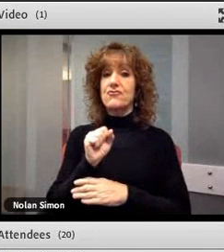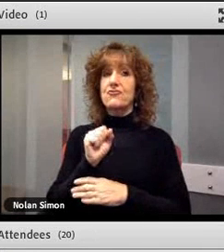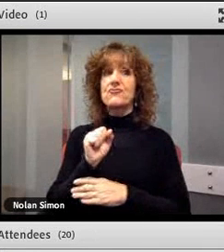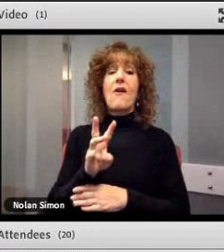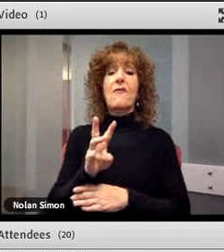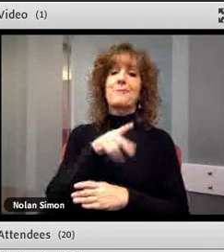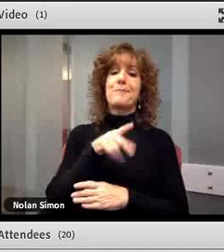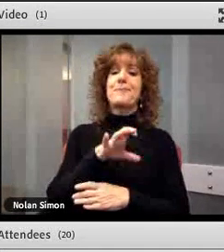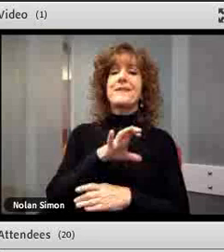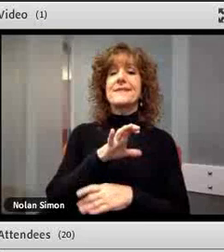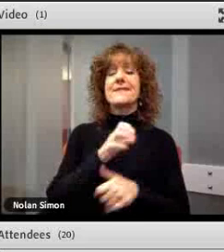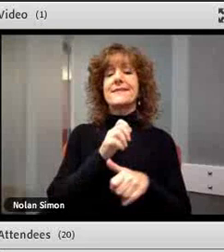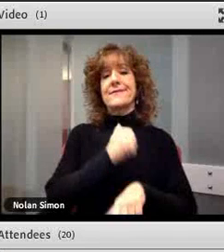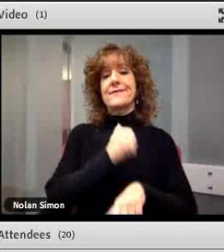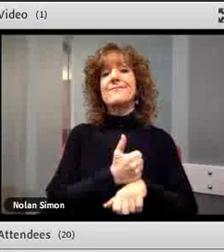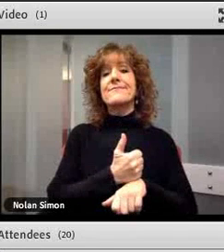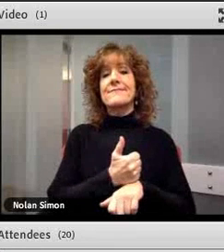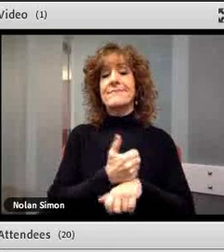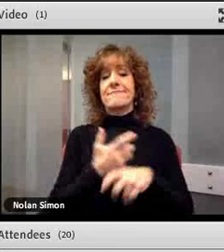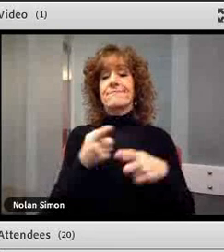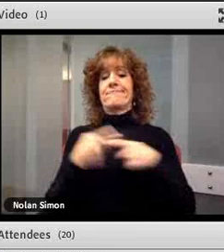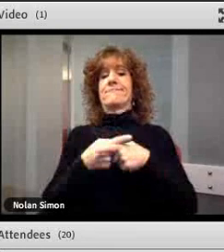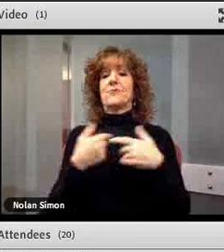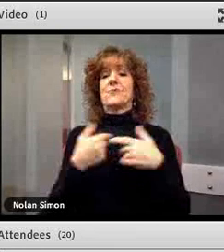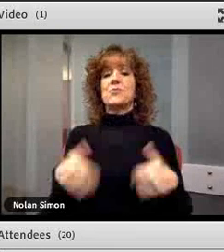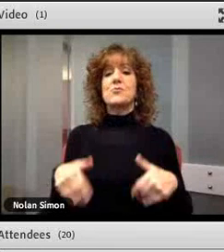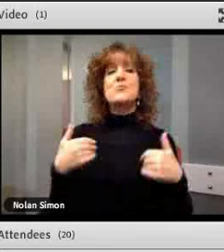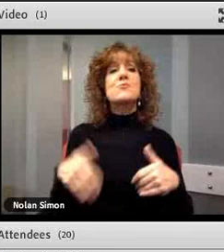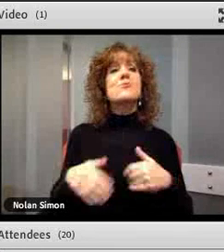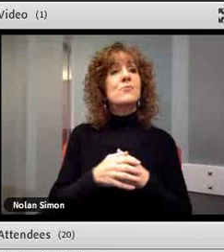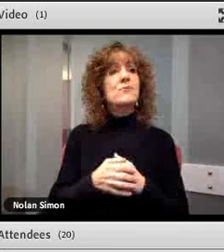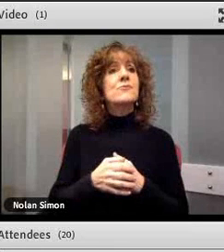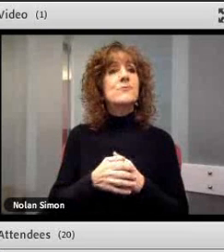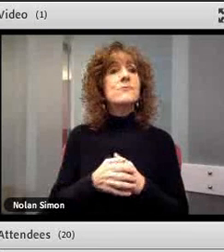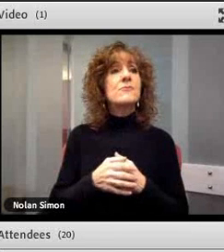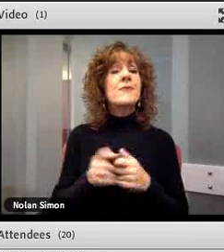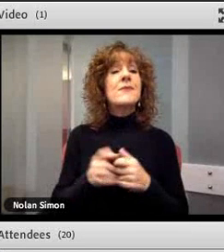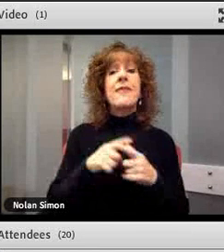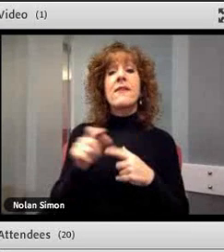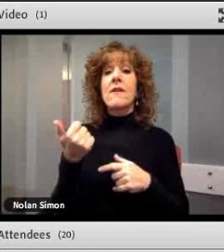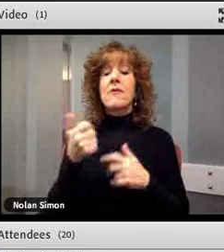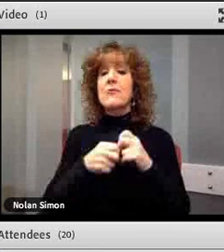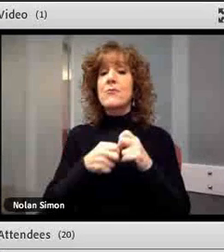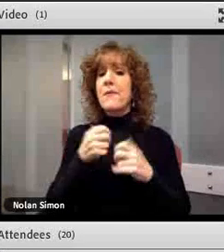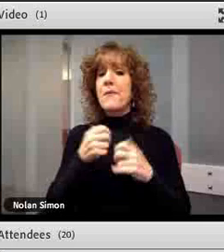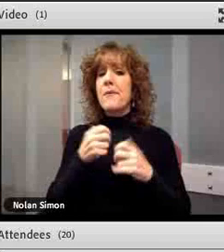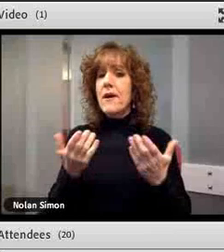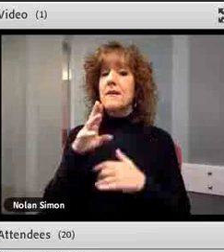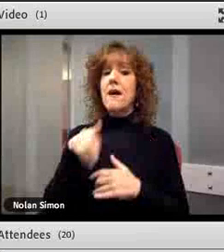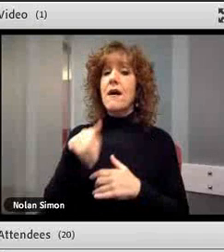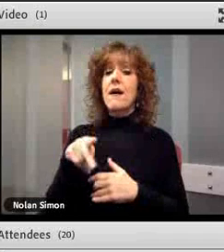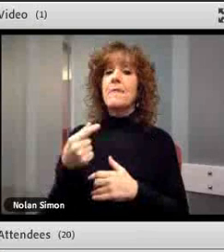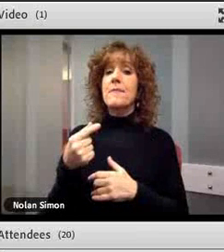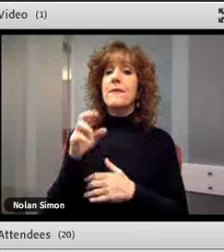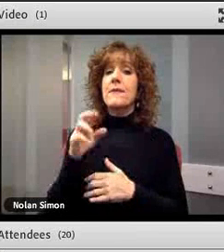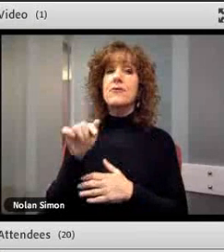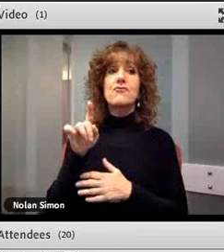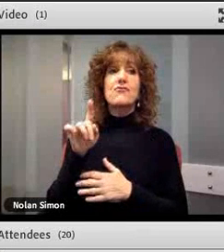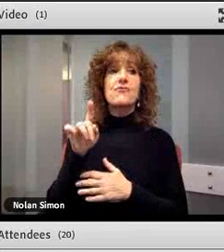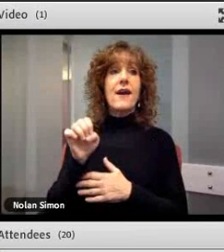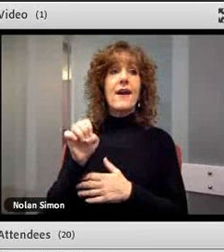was PC-based, so that was an issue. And then the other issue was upgrading,